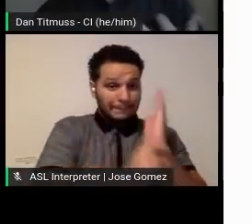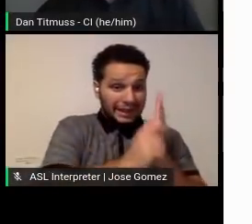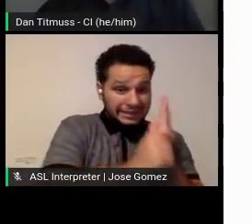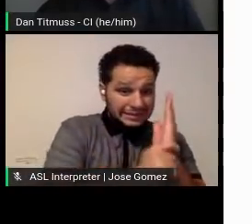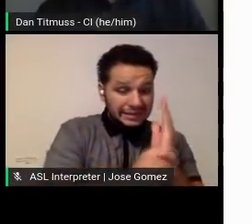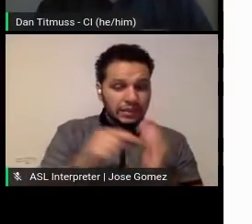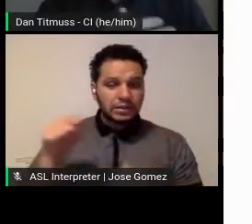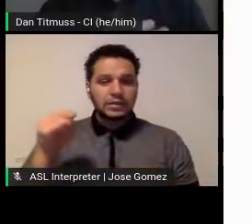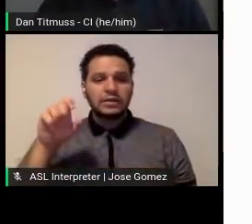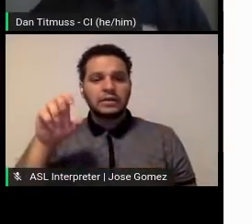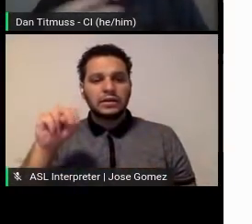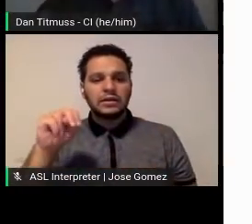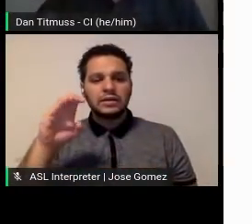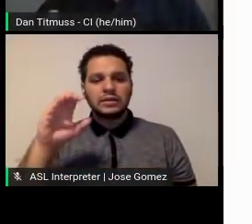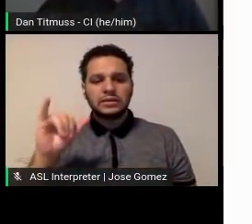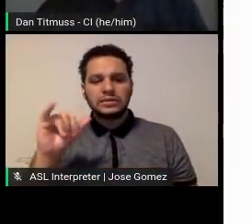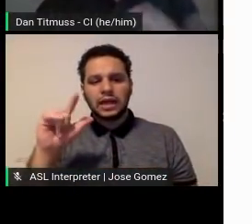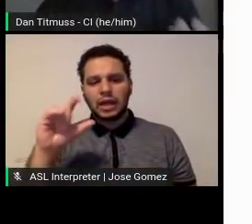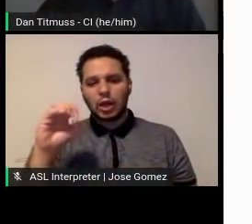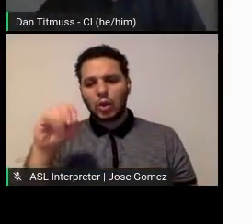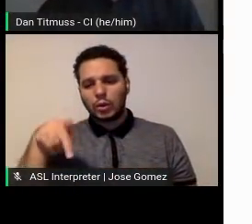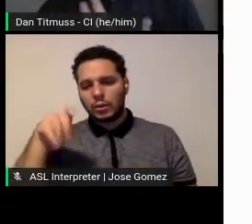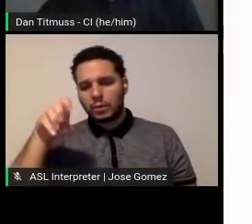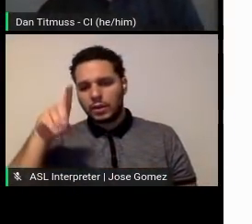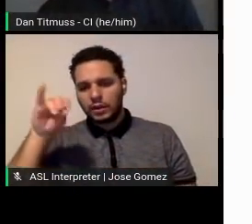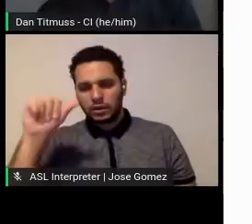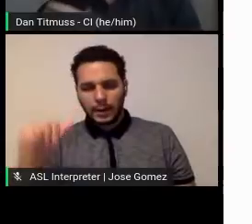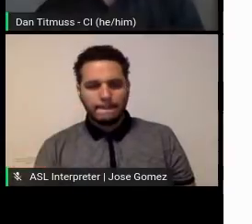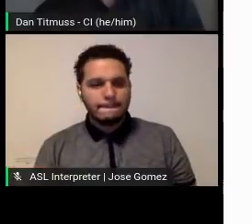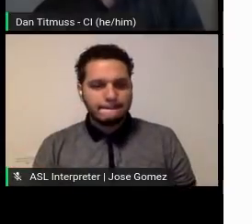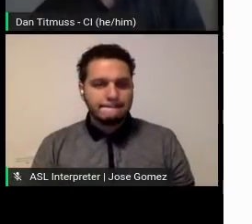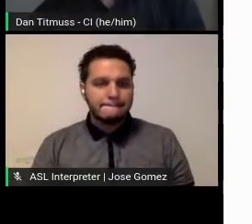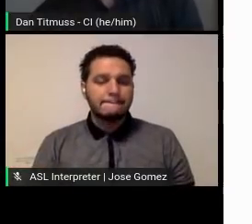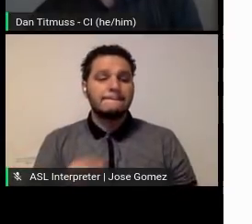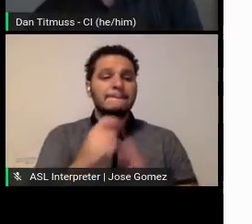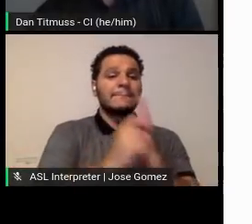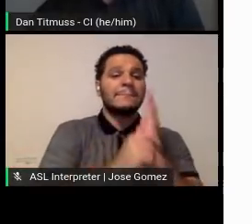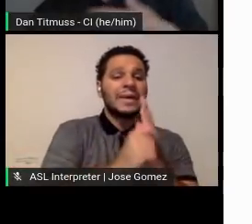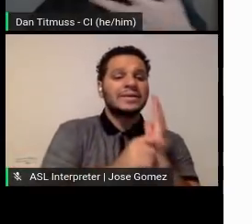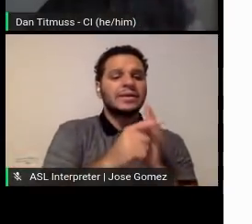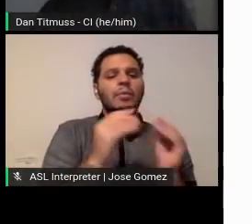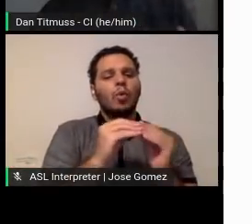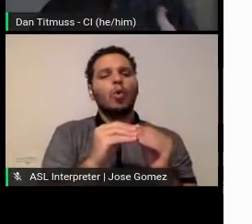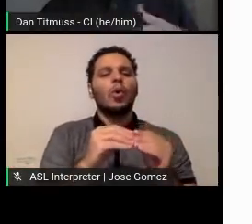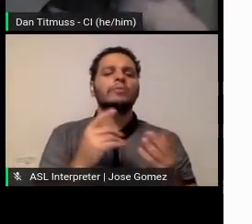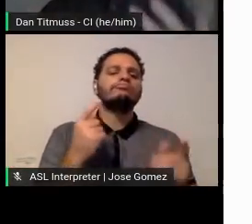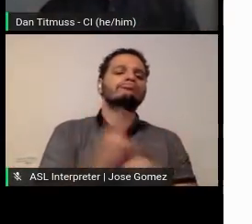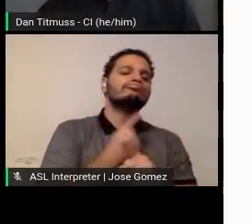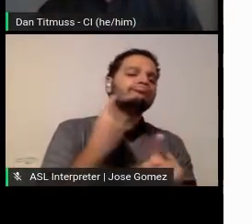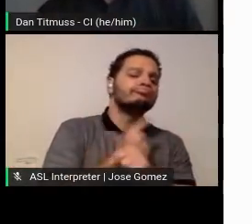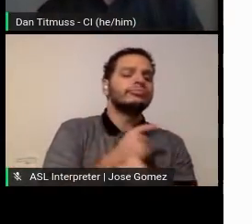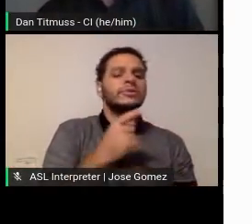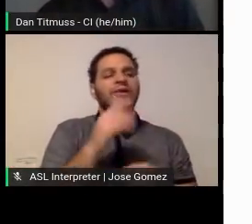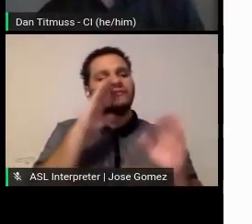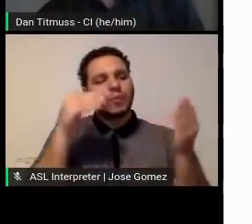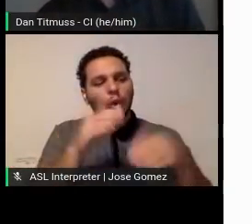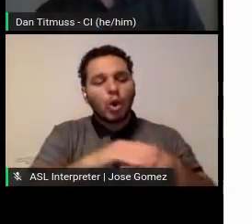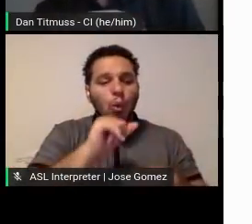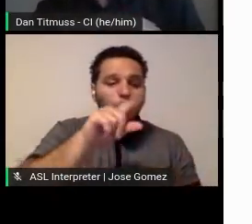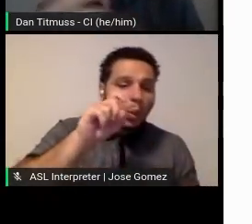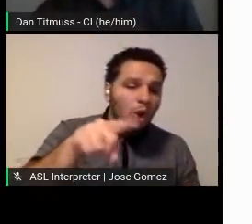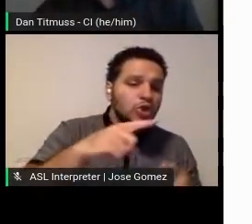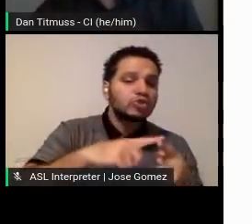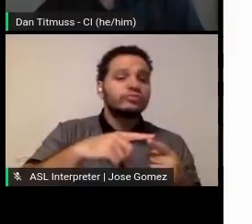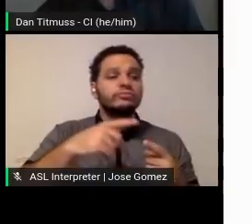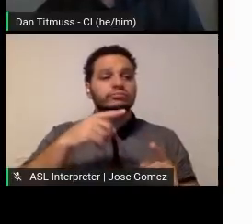encyclopedia. The magazine approach is more of a casual search-specific approach, right? It can focus on questions or highlight